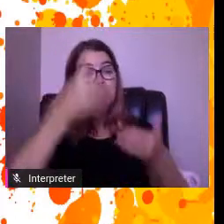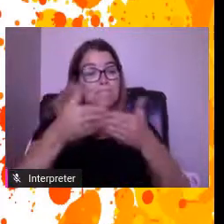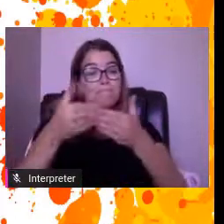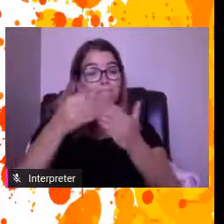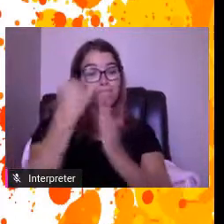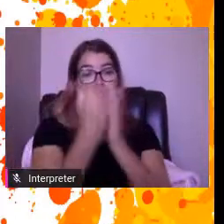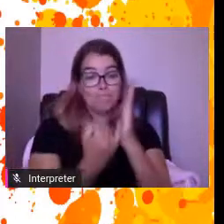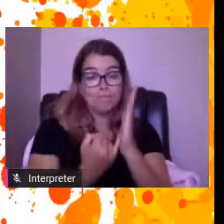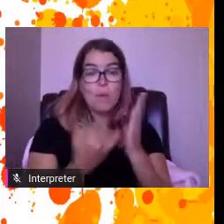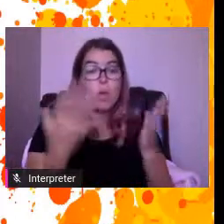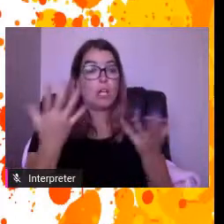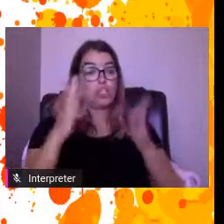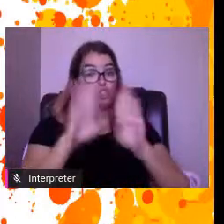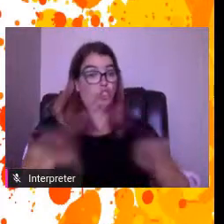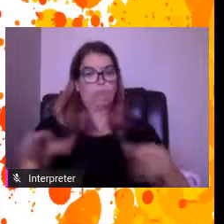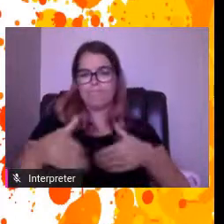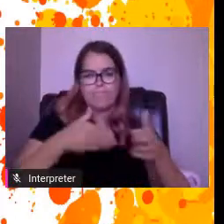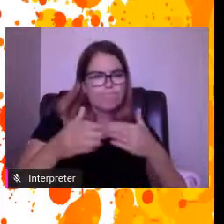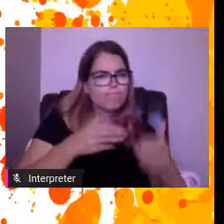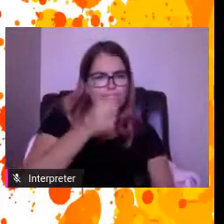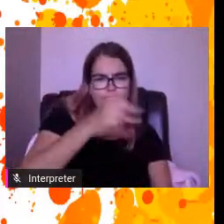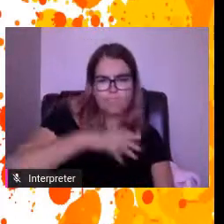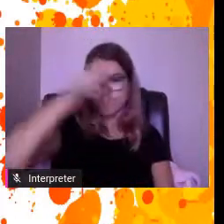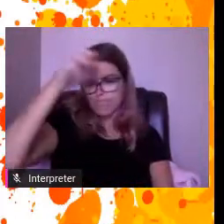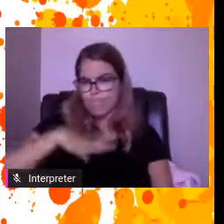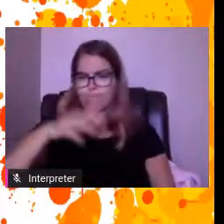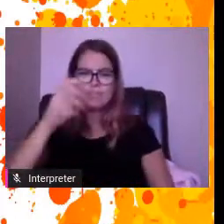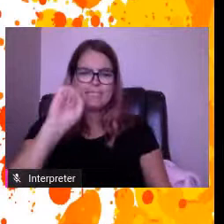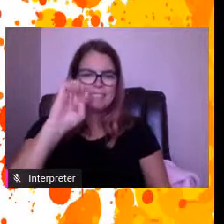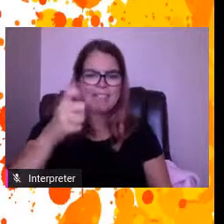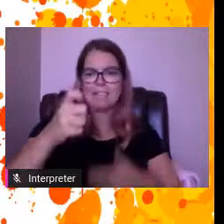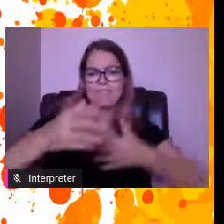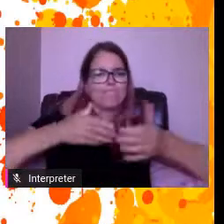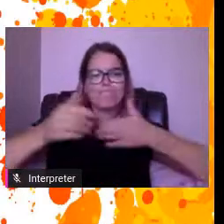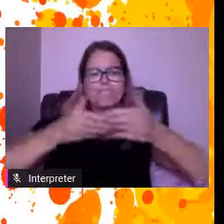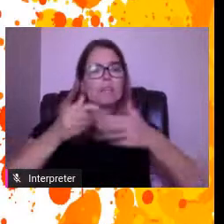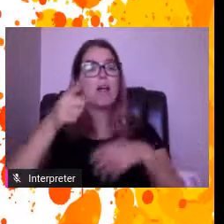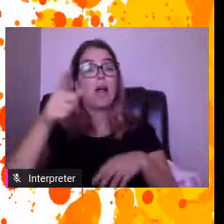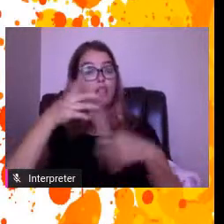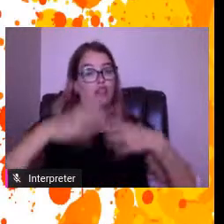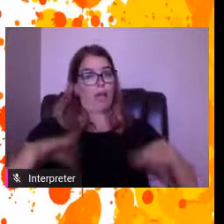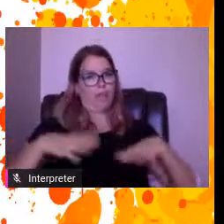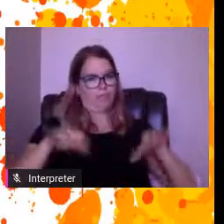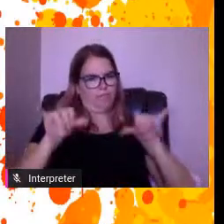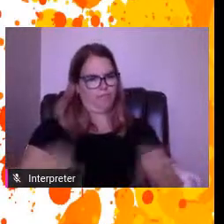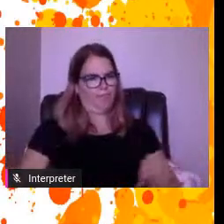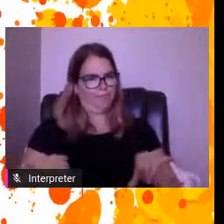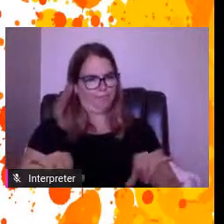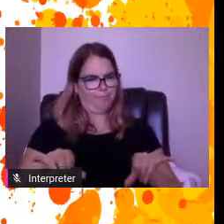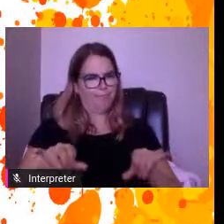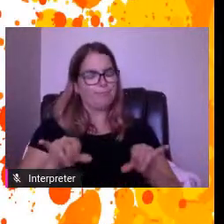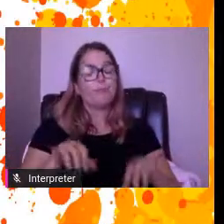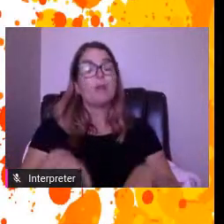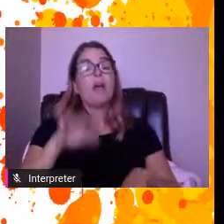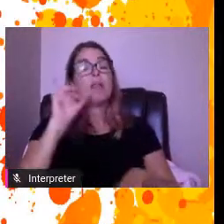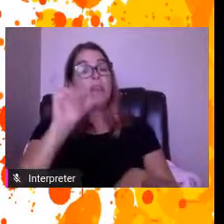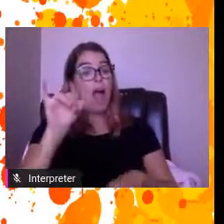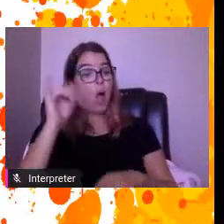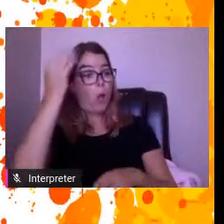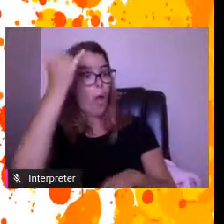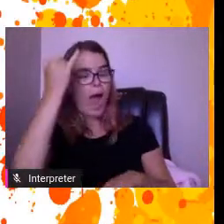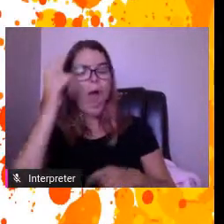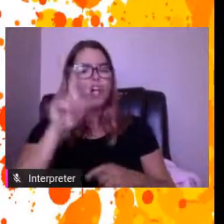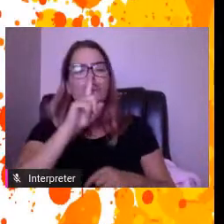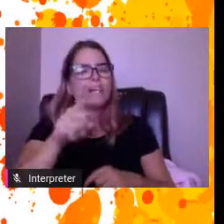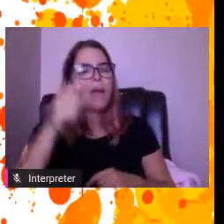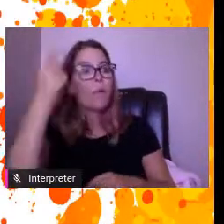sex, dressed in little gowns that only varied slightly between boys and girls. The practice was more a result of practicality than a statement